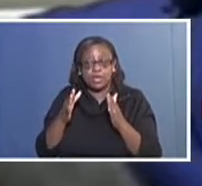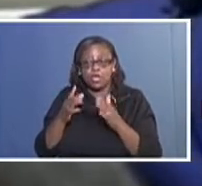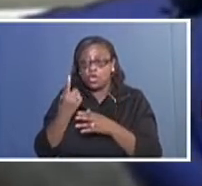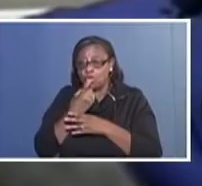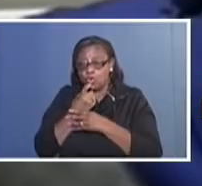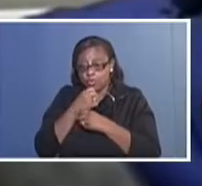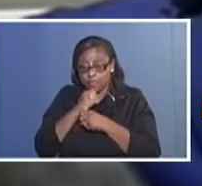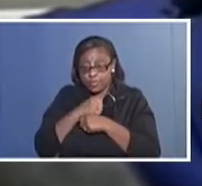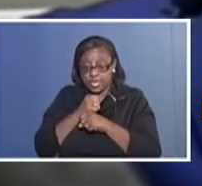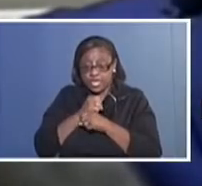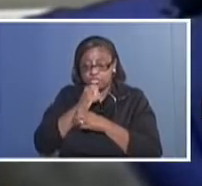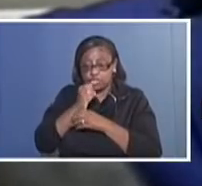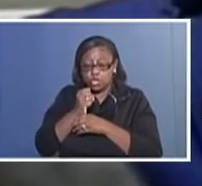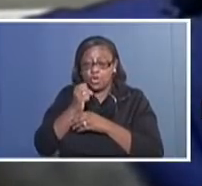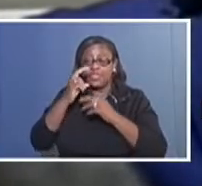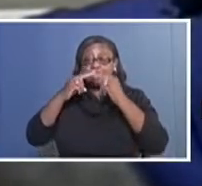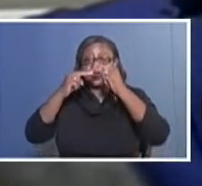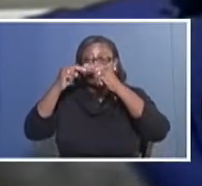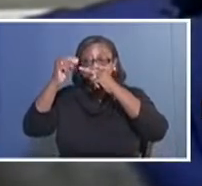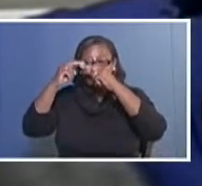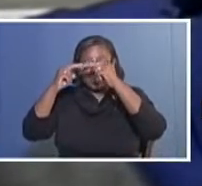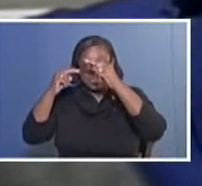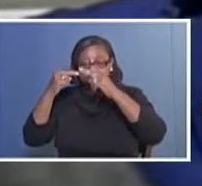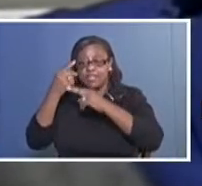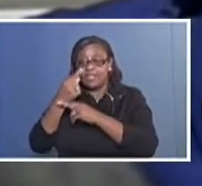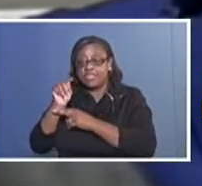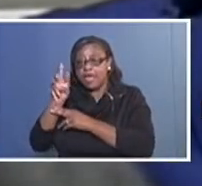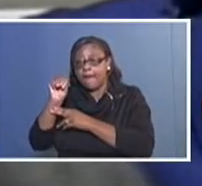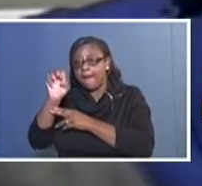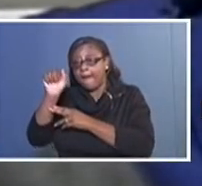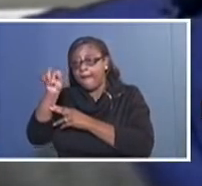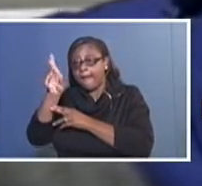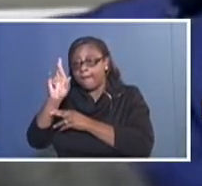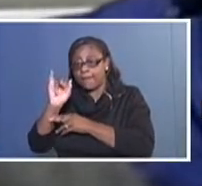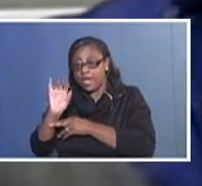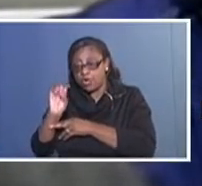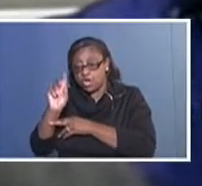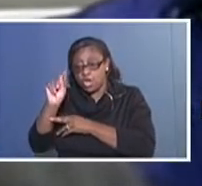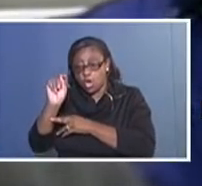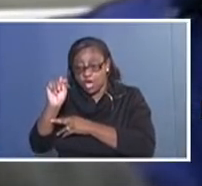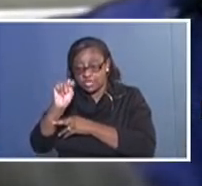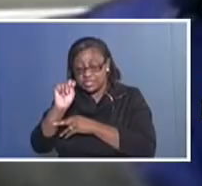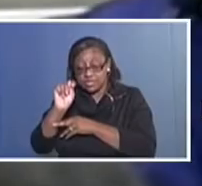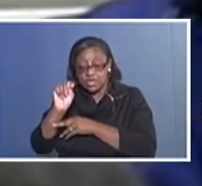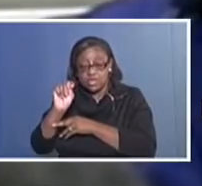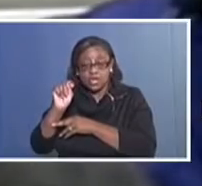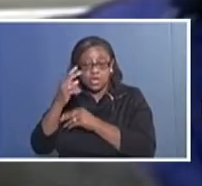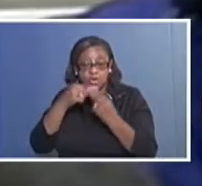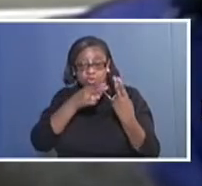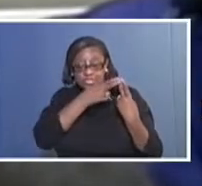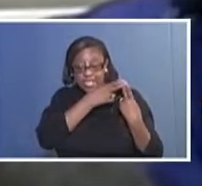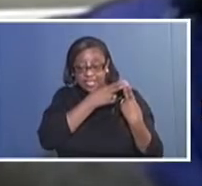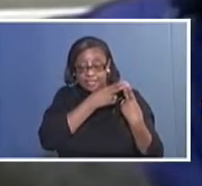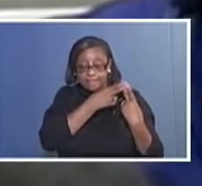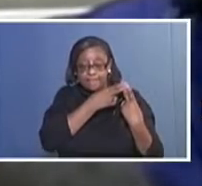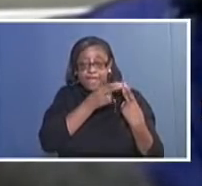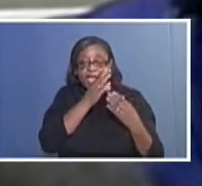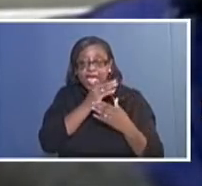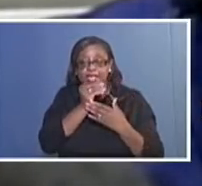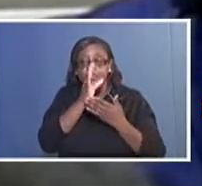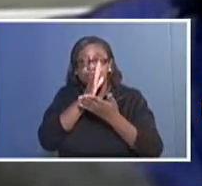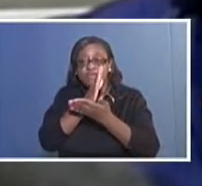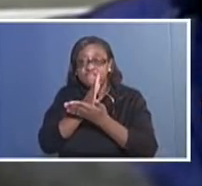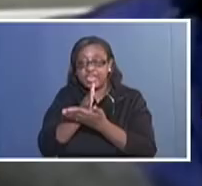the continued viability of the Marriott Hotel and certainly more investment in the country, and to